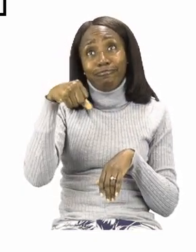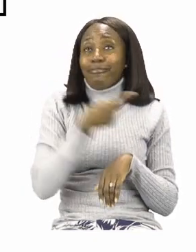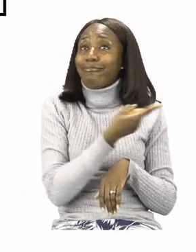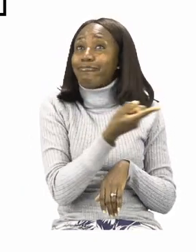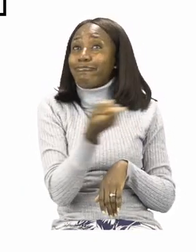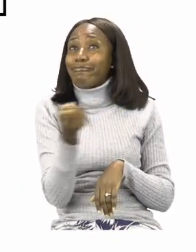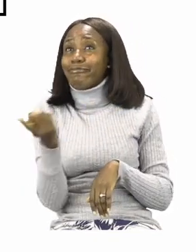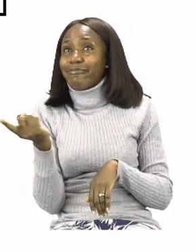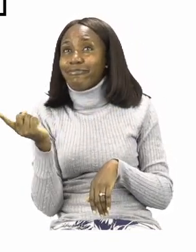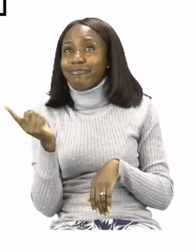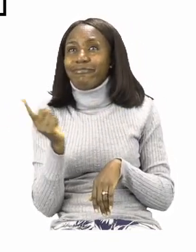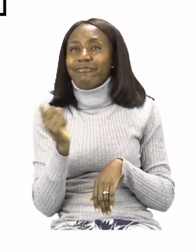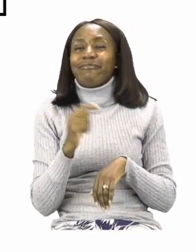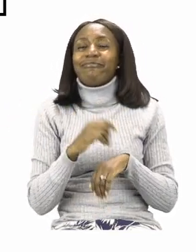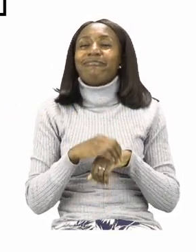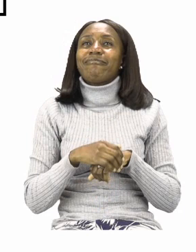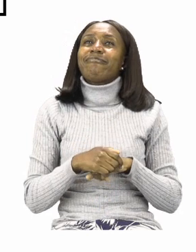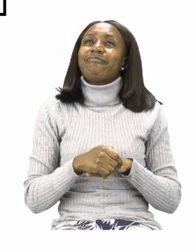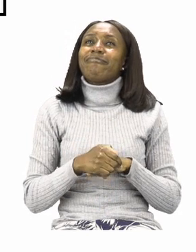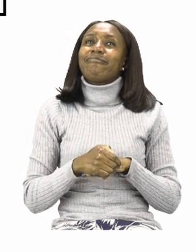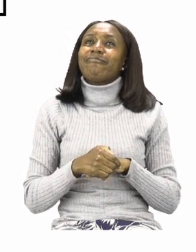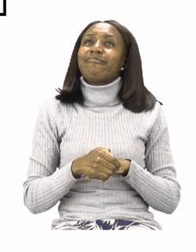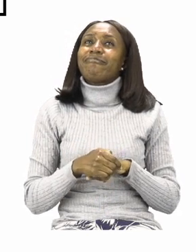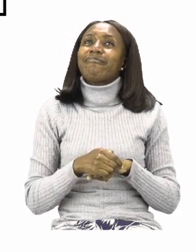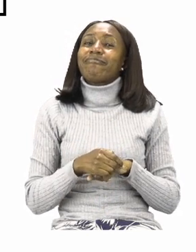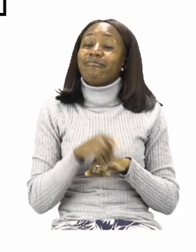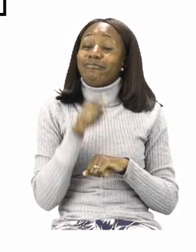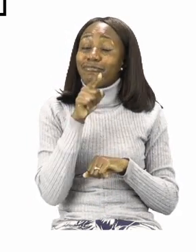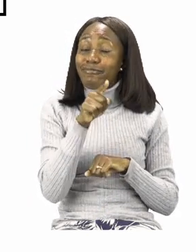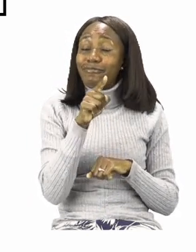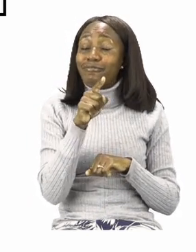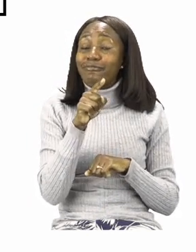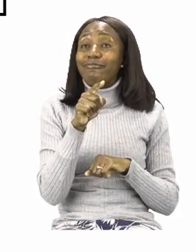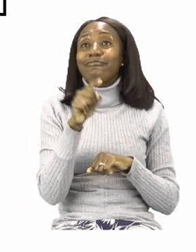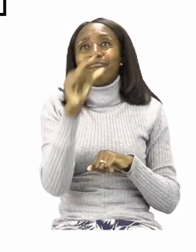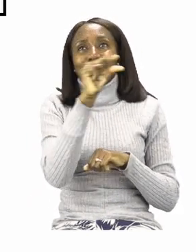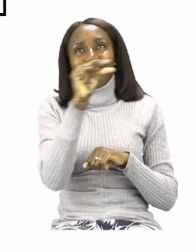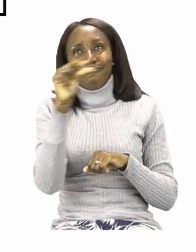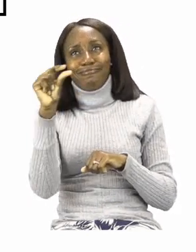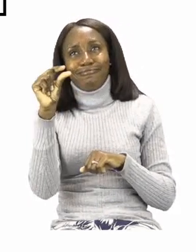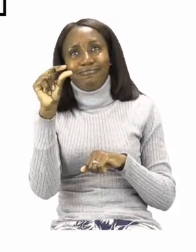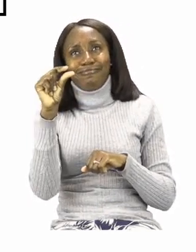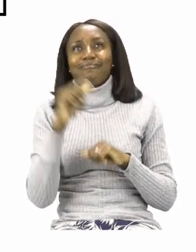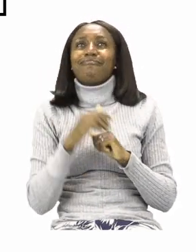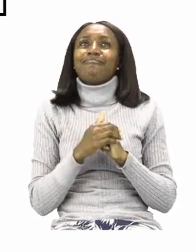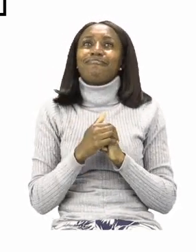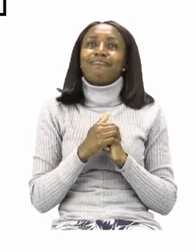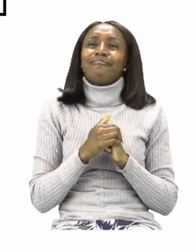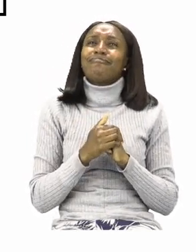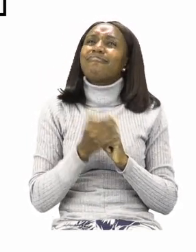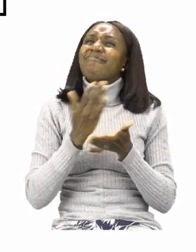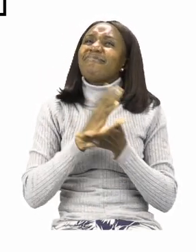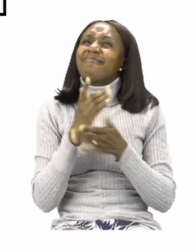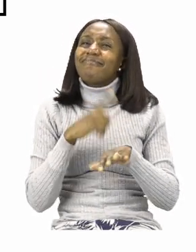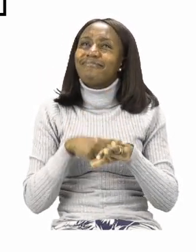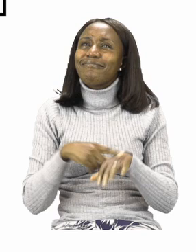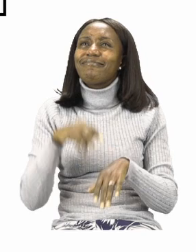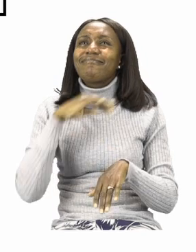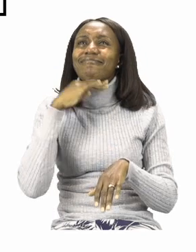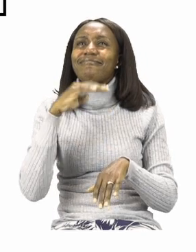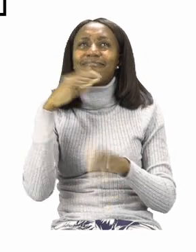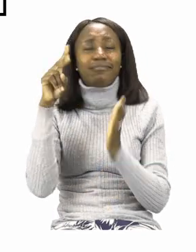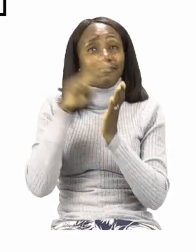and they. These are sight words. When you read a story or when you read a